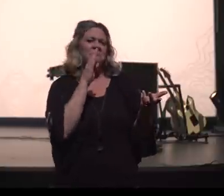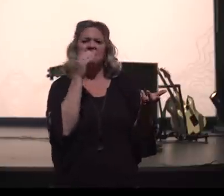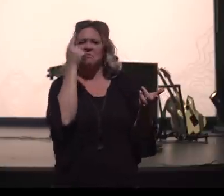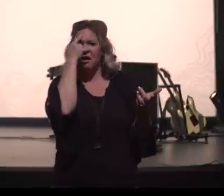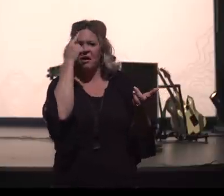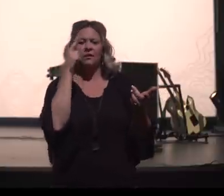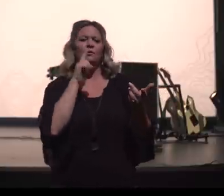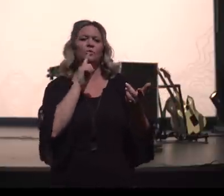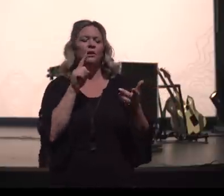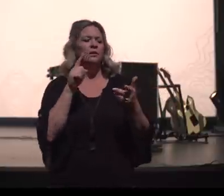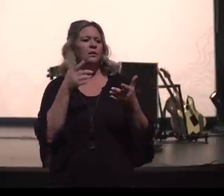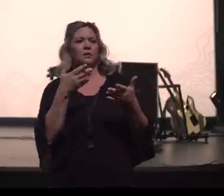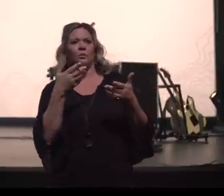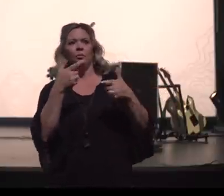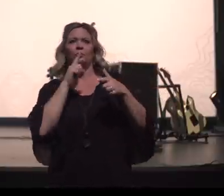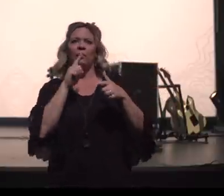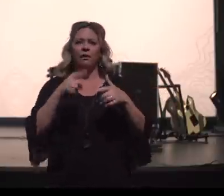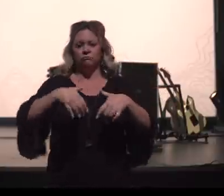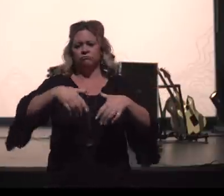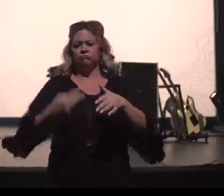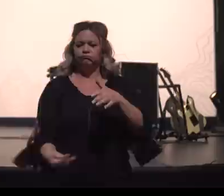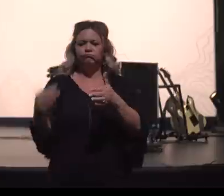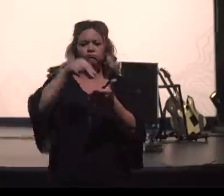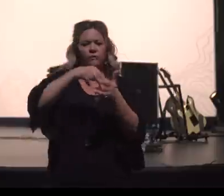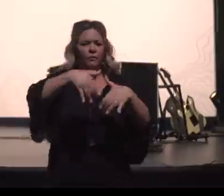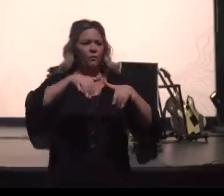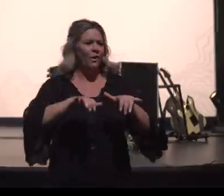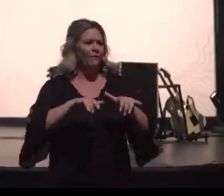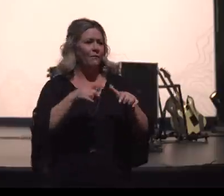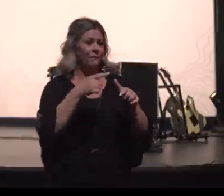were hiding in a room thinking the whole thing's over.